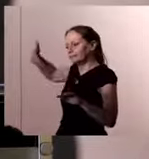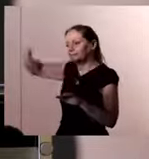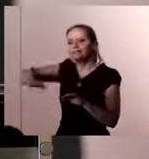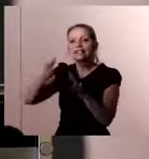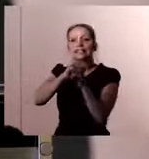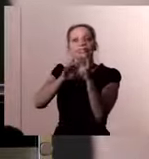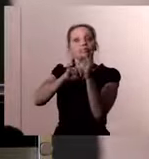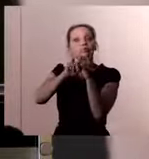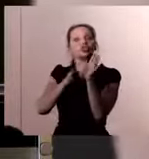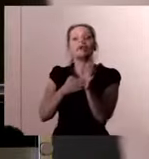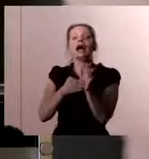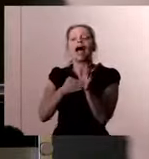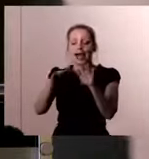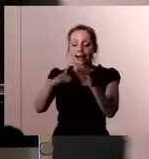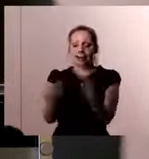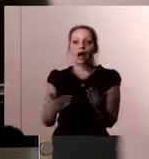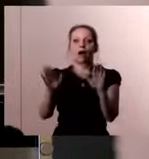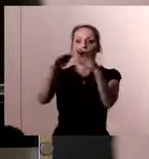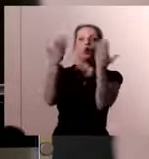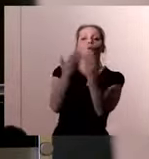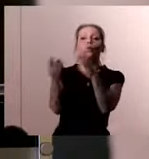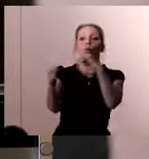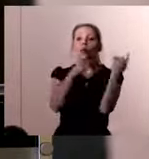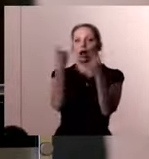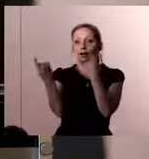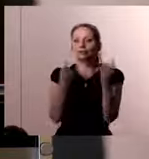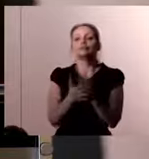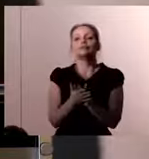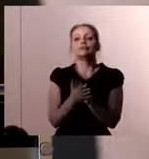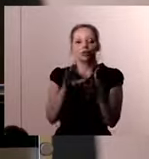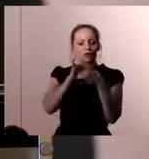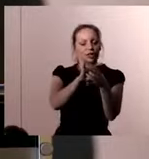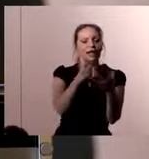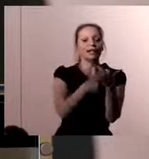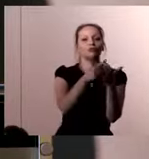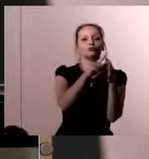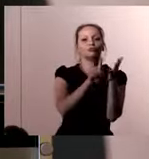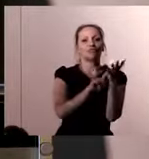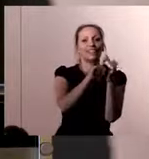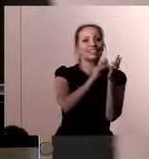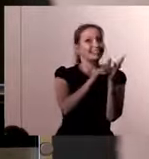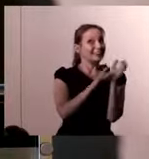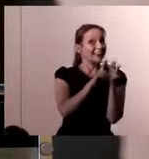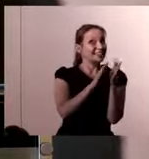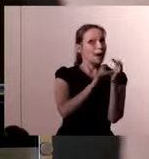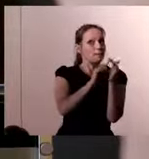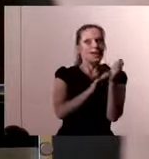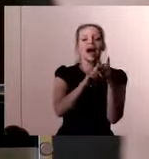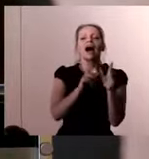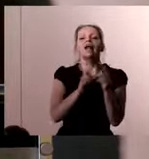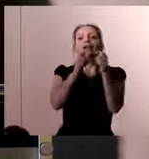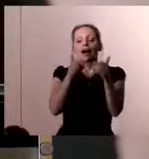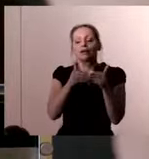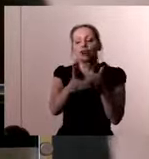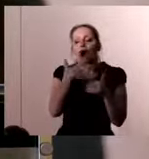some lies in the modern world. And I'm particularly interested in lies to do with real estate in the media. And after that, I'm going to ask, what can we do to